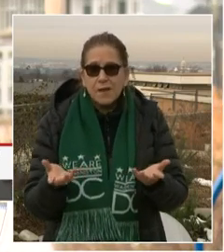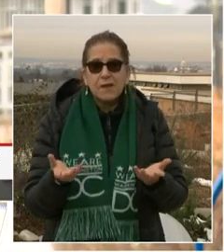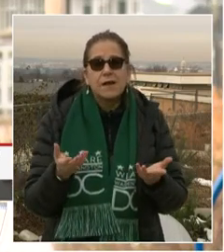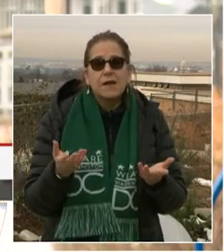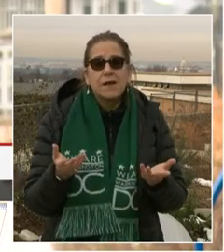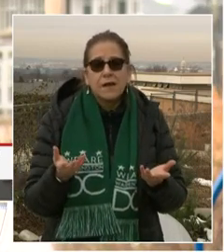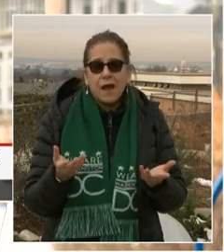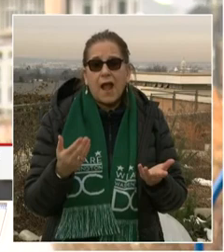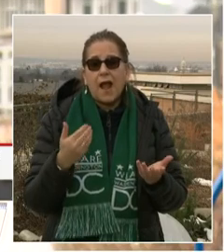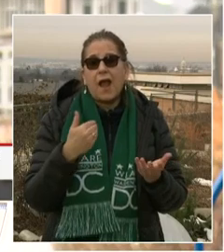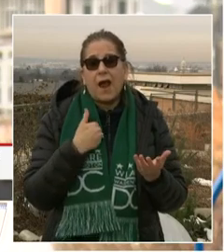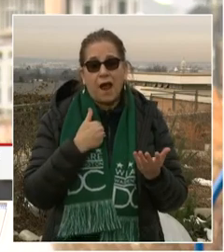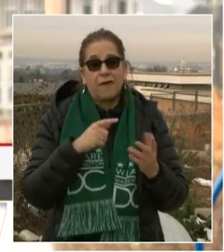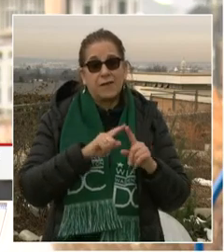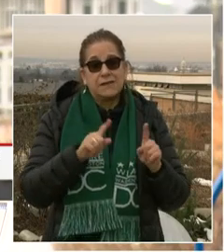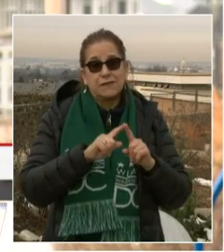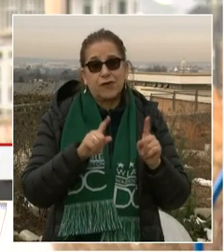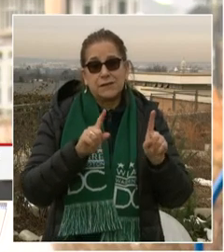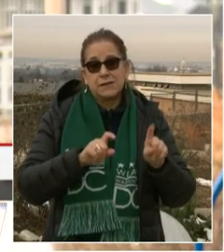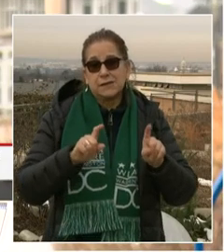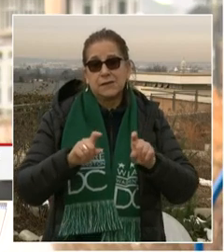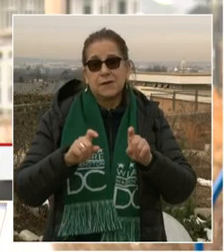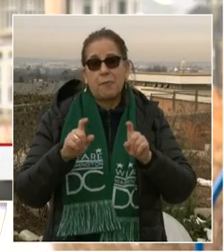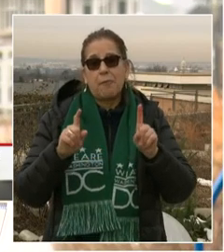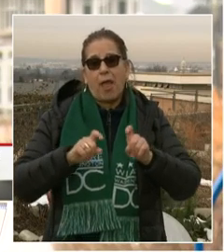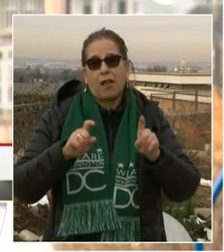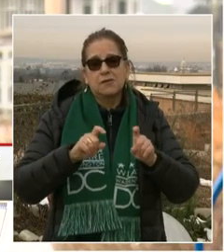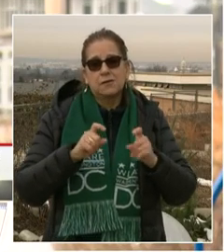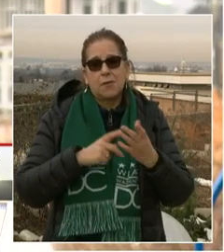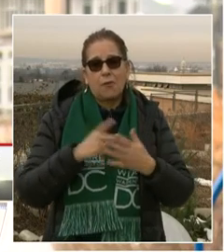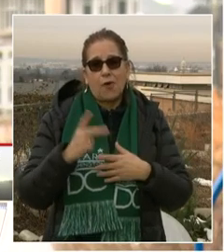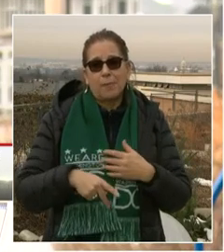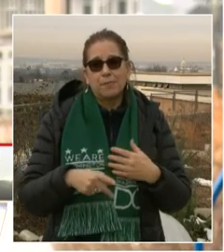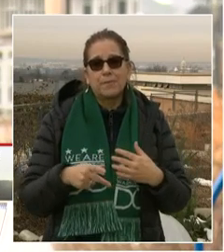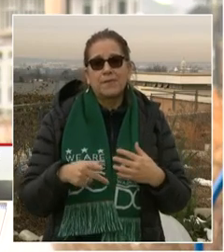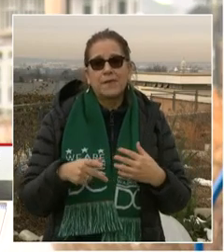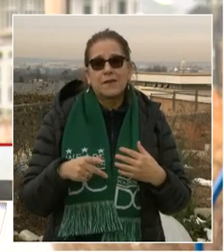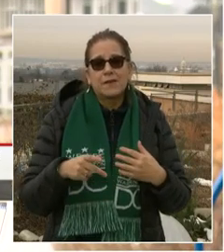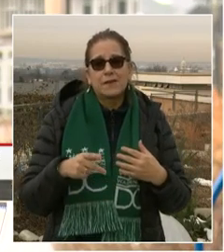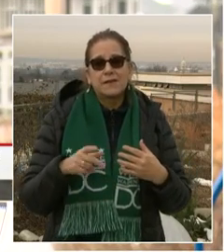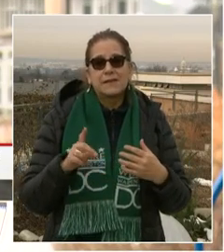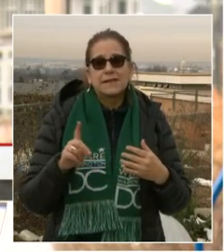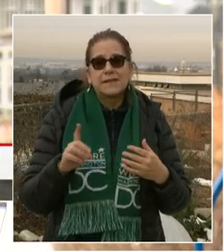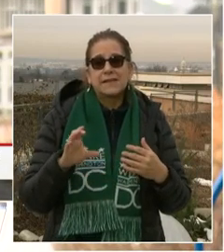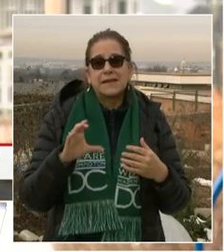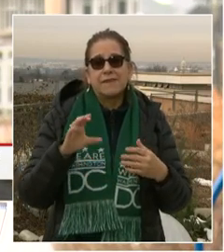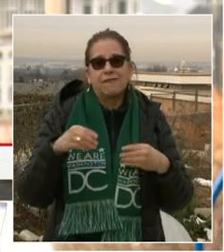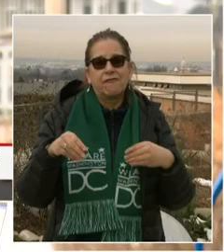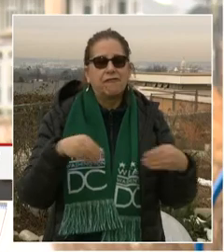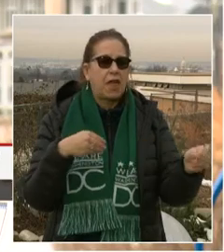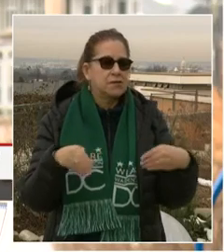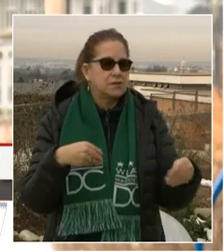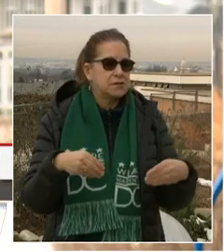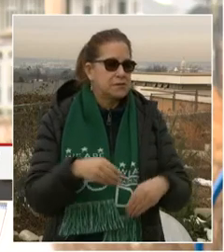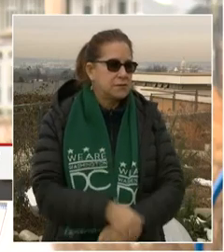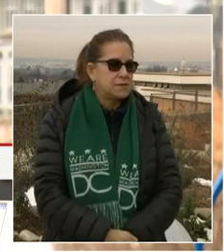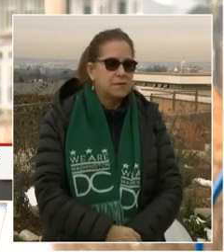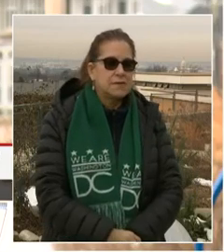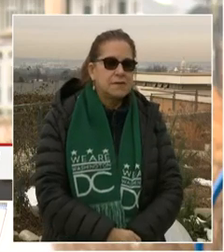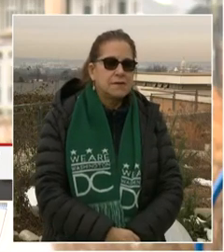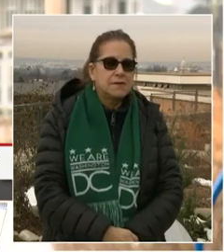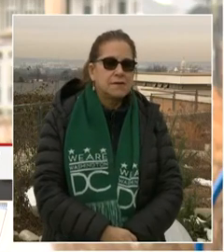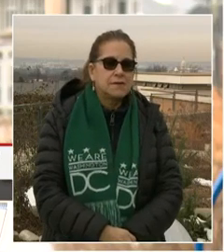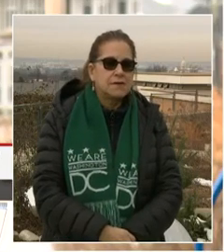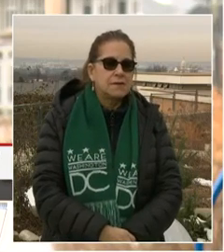just mentioned, like DC Flex. We, of course, are supporting families with housing assistance